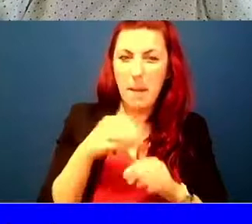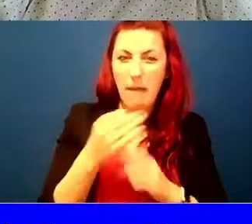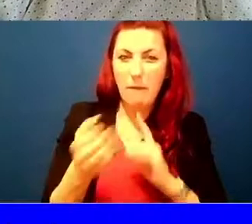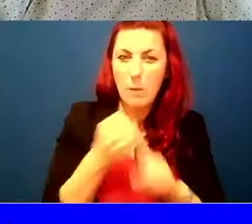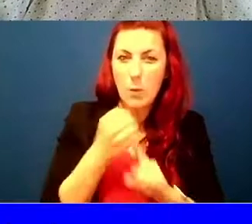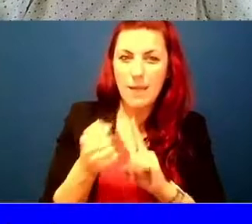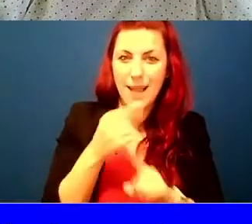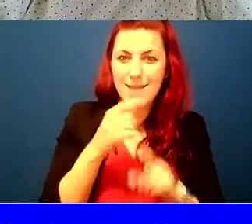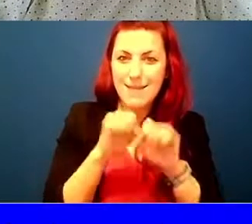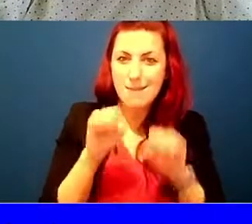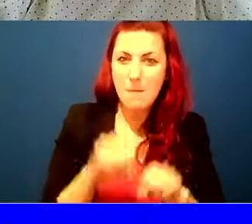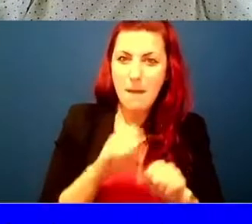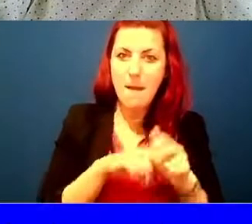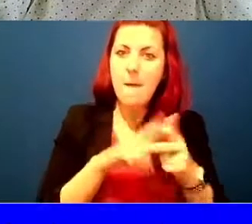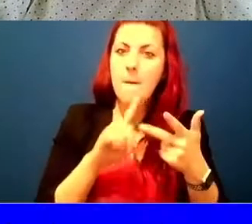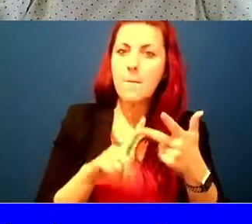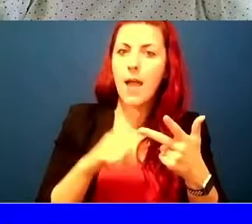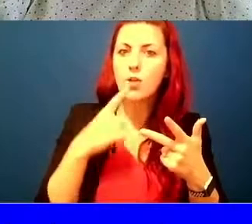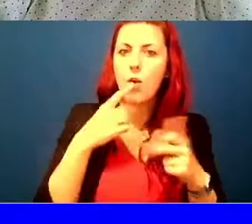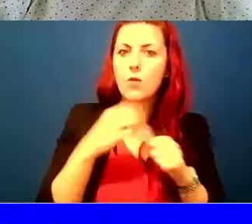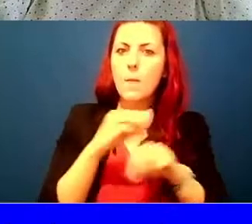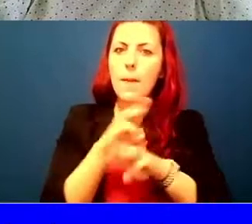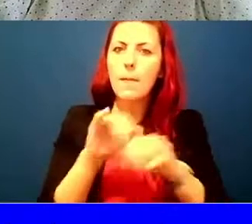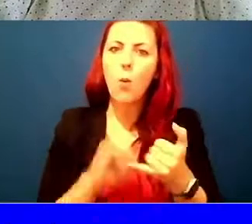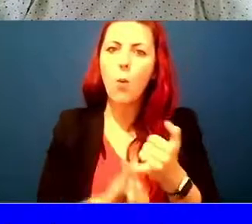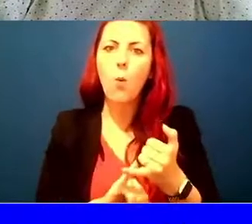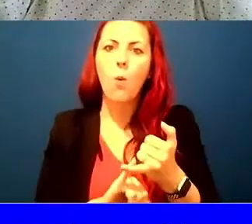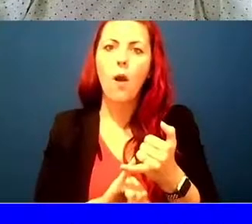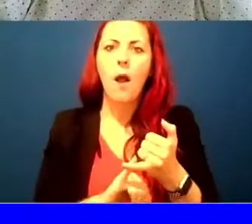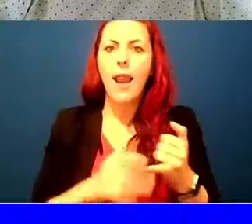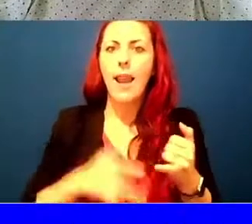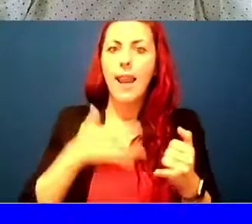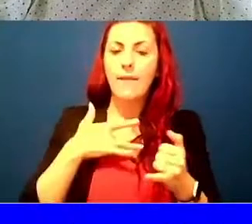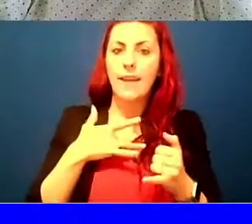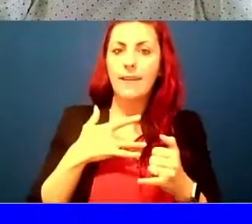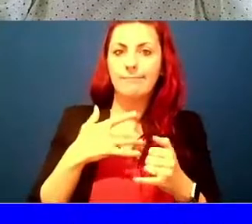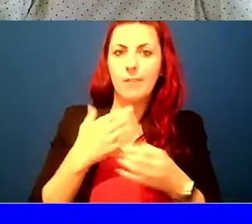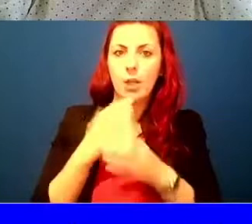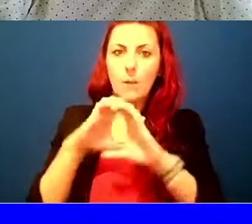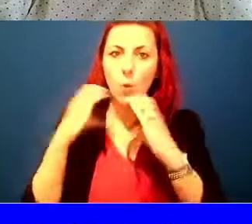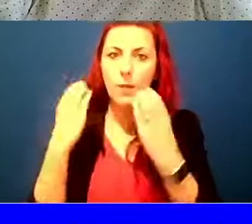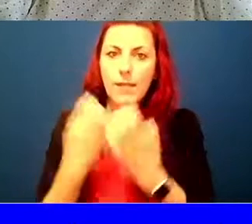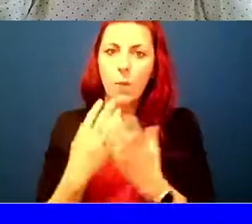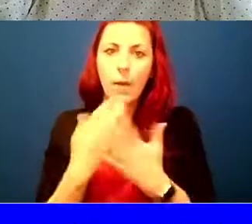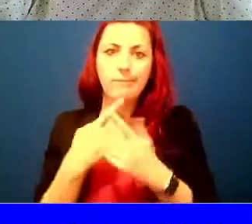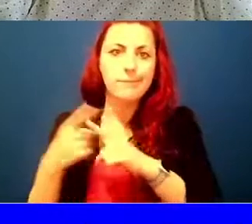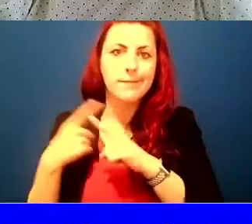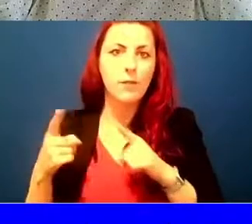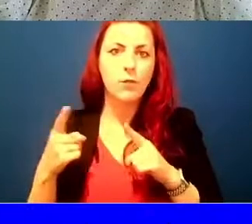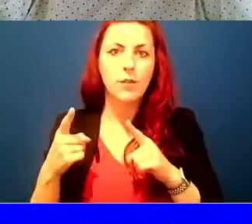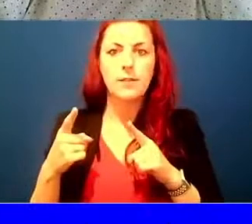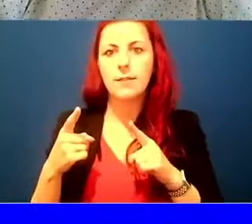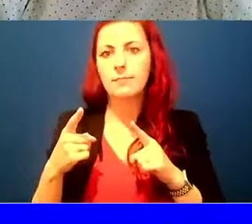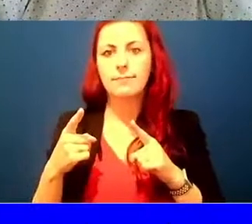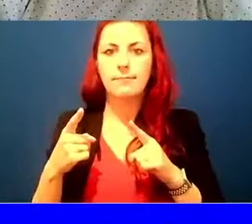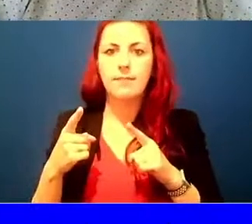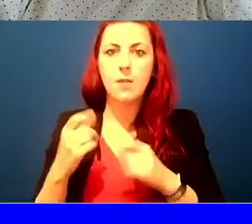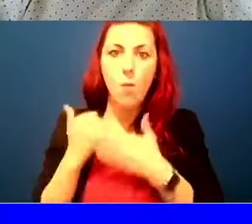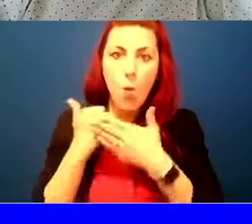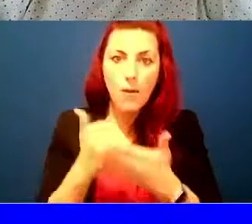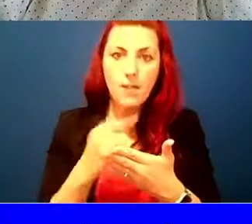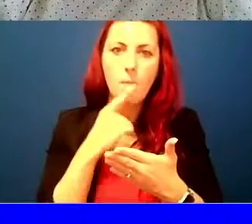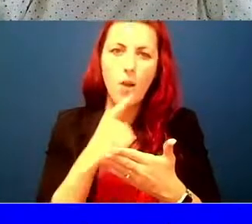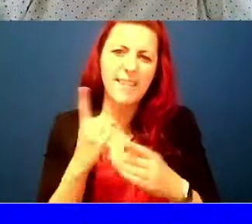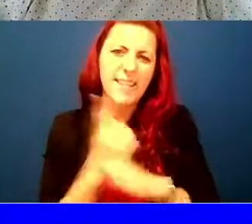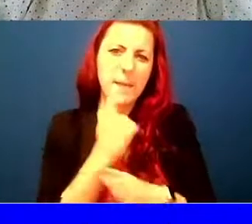often people who are not charged, but they're living in the community without supports and they're kind of bumping up against the criminal justice system. We